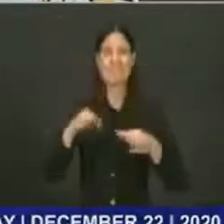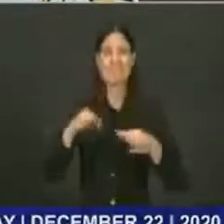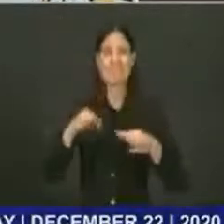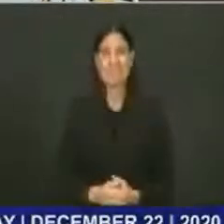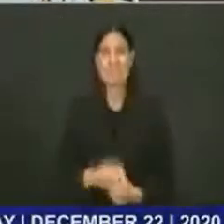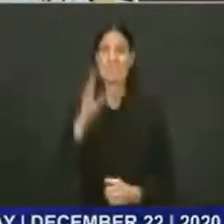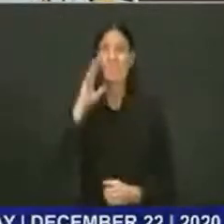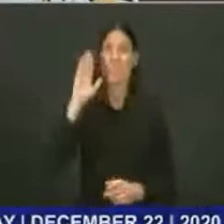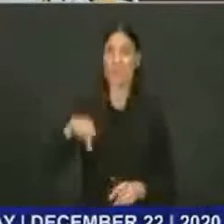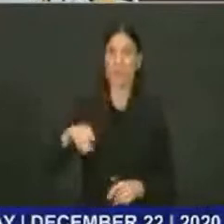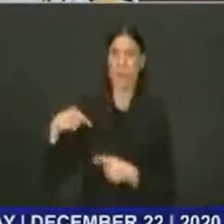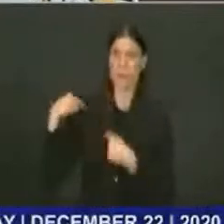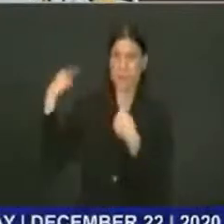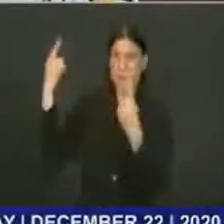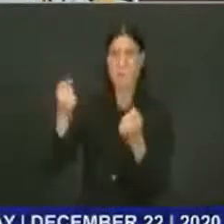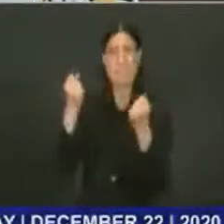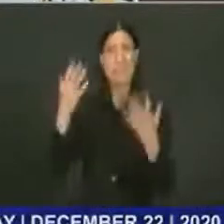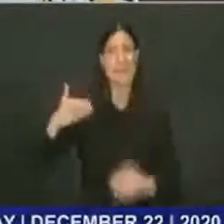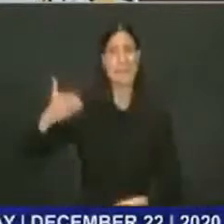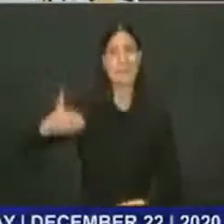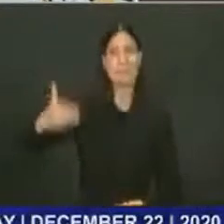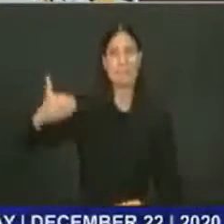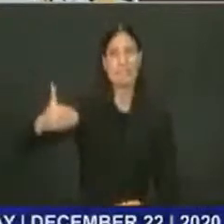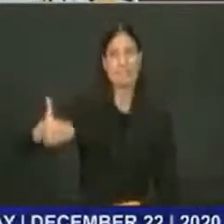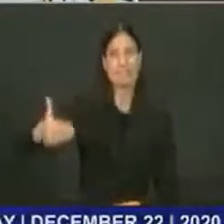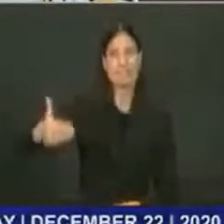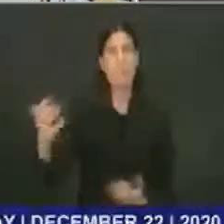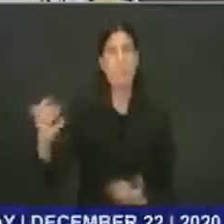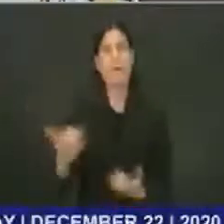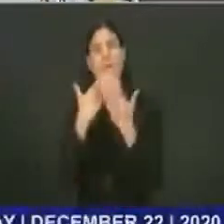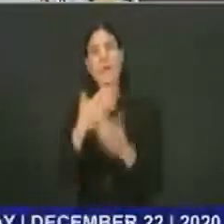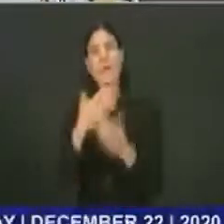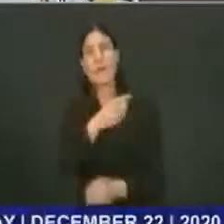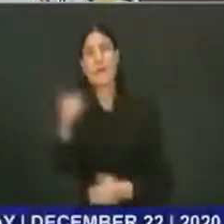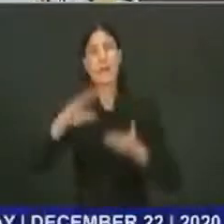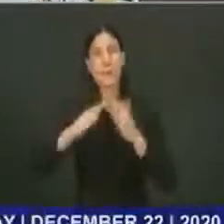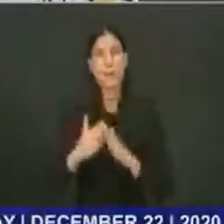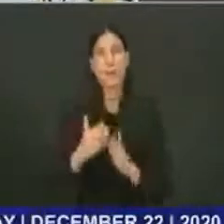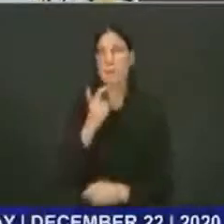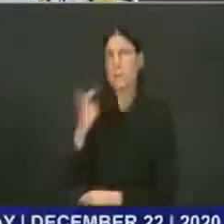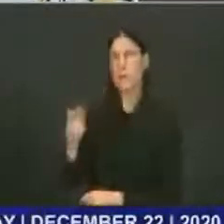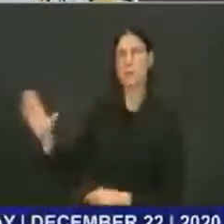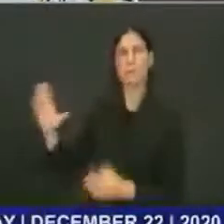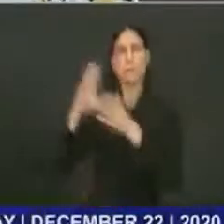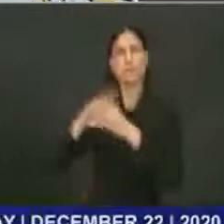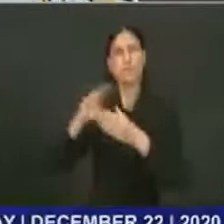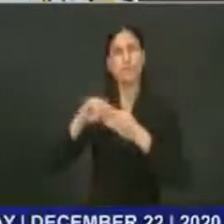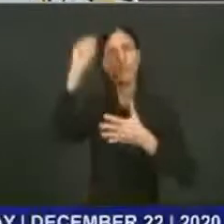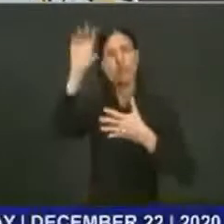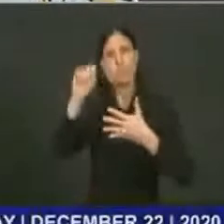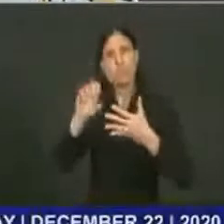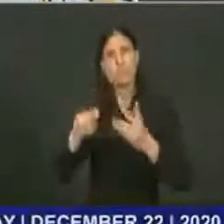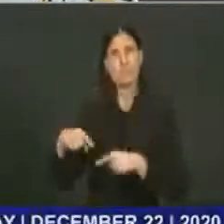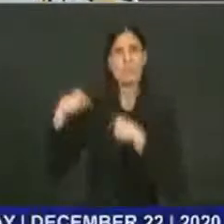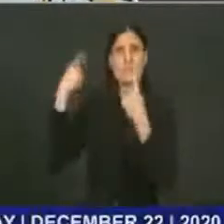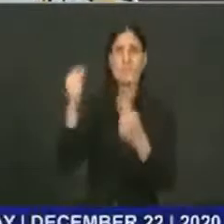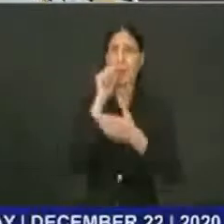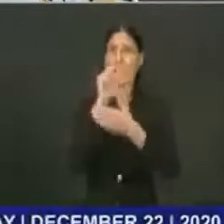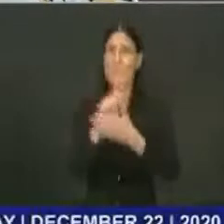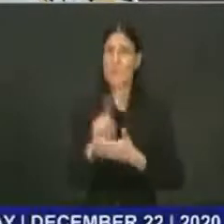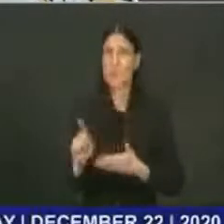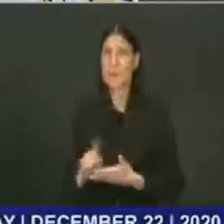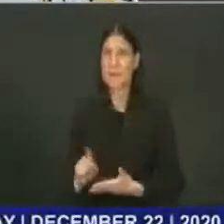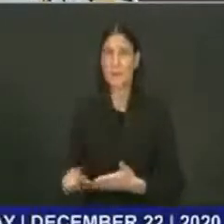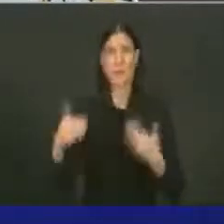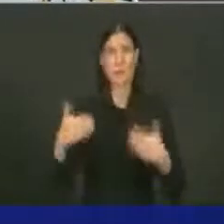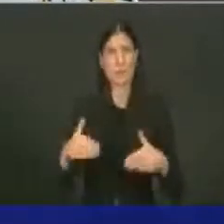There's been a lot of them, and thank you all for tuning in week after week, day after day. It's been an enormously